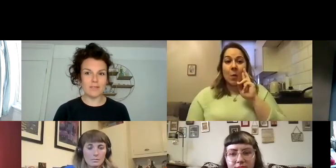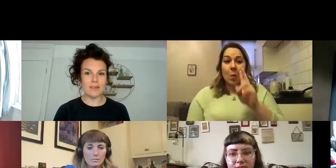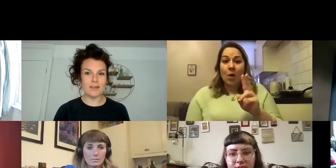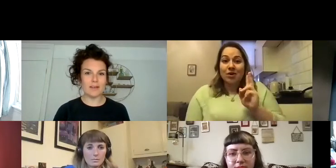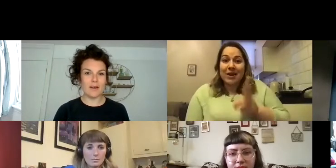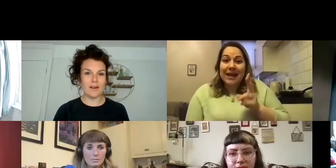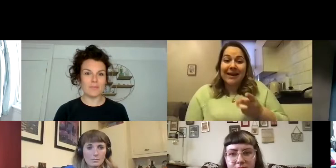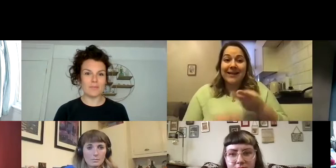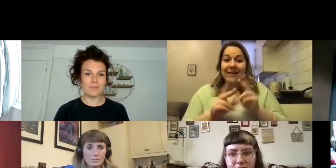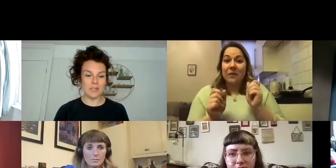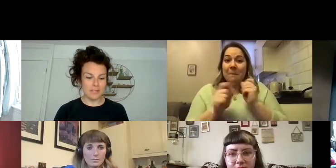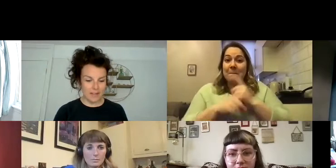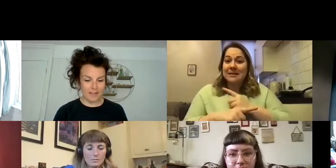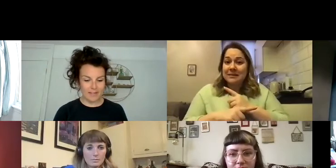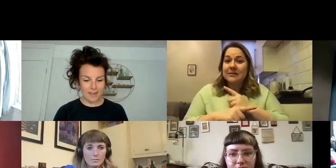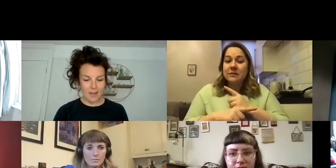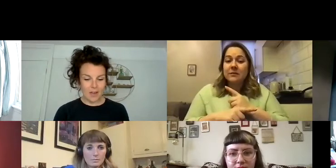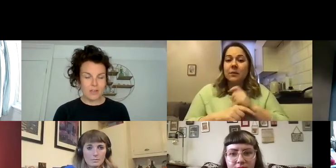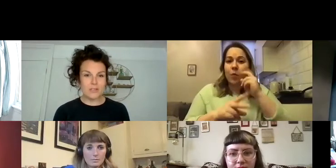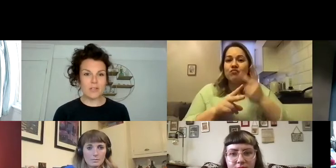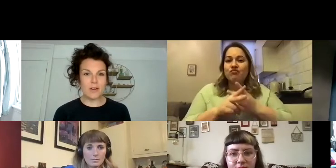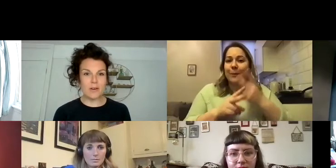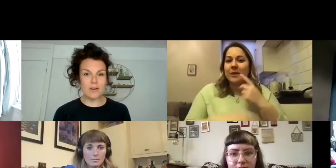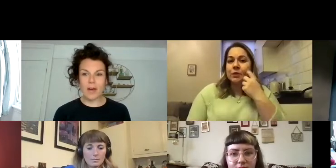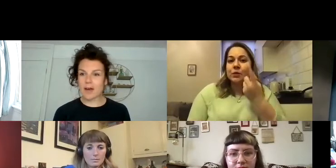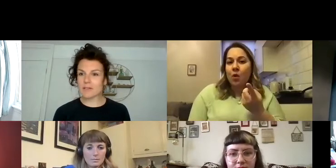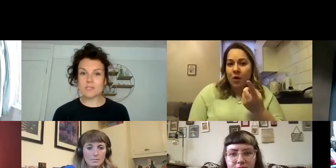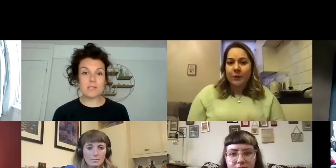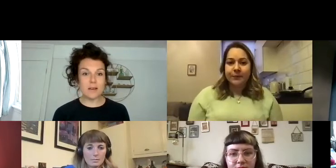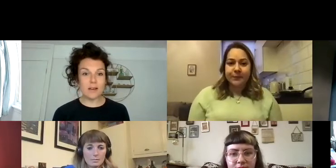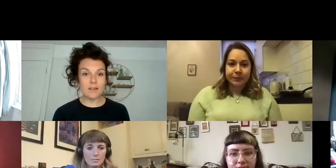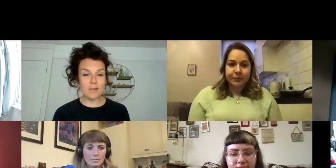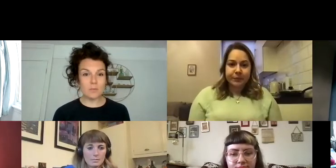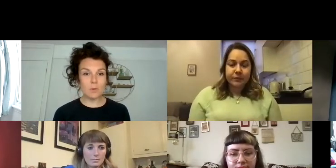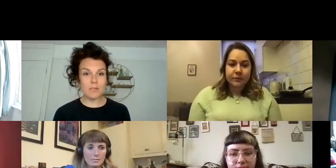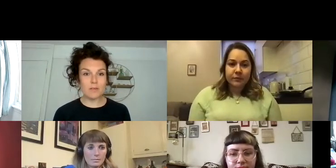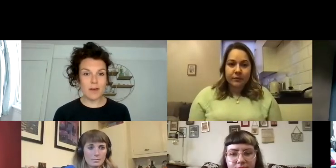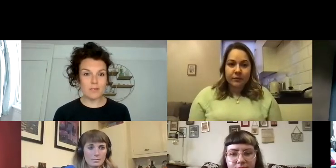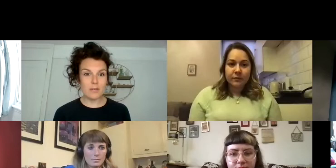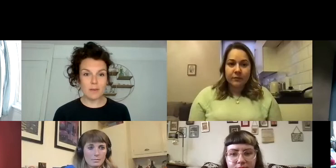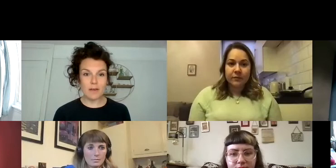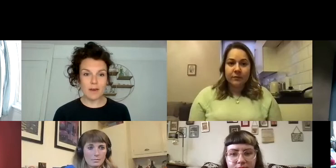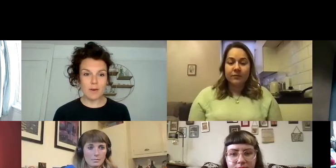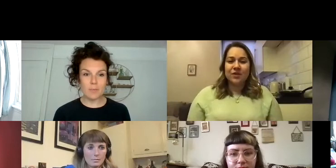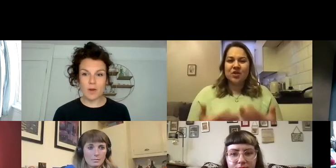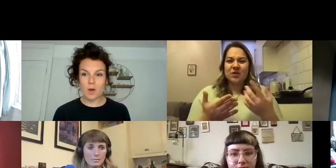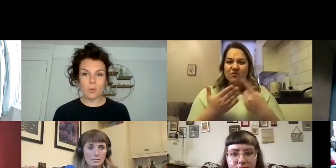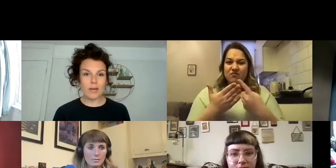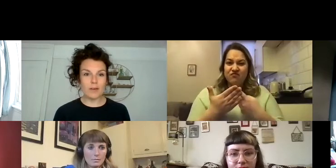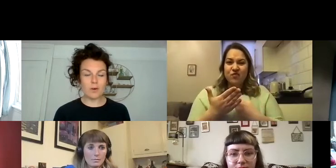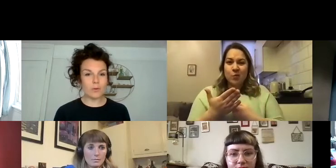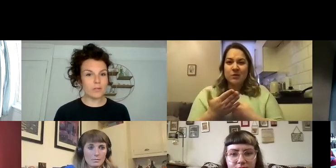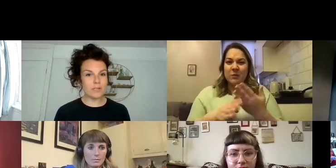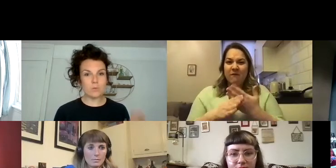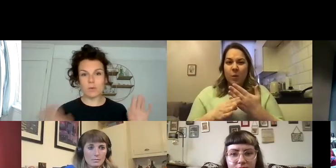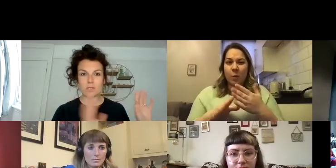seeing everything just yet. So just to start, a small piece of housekeeping. We